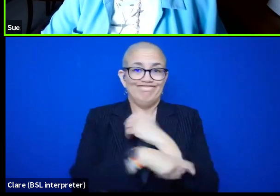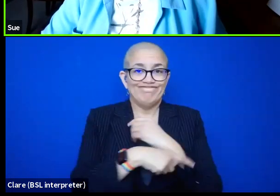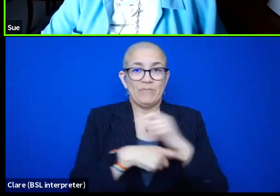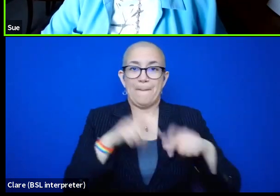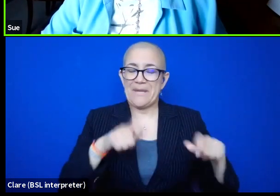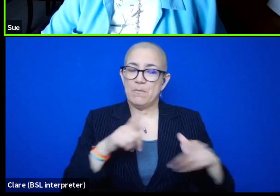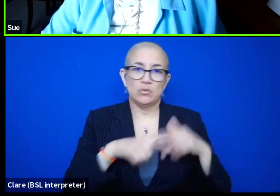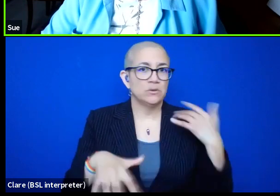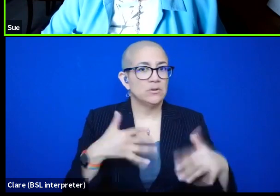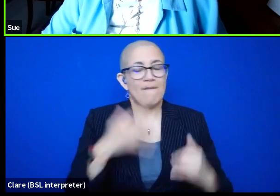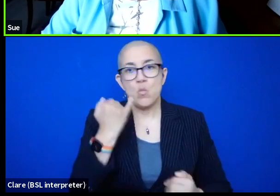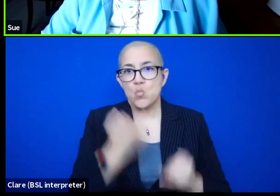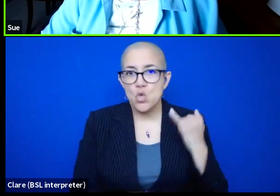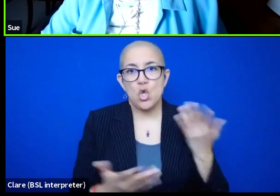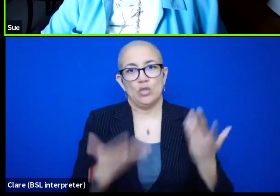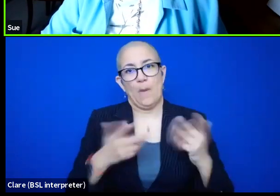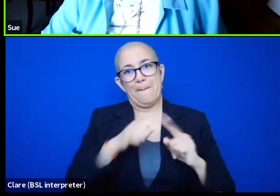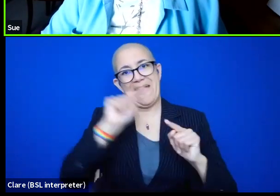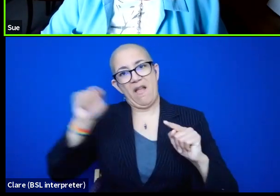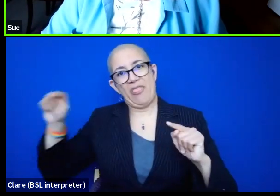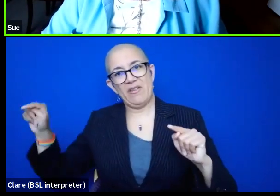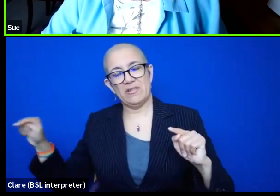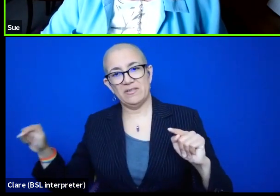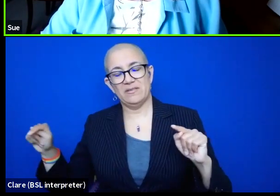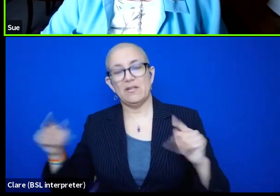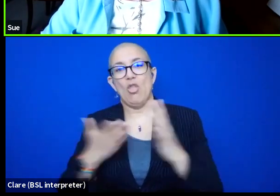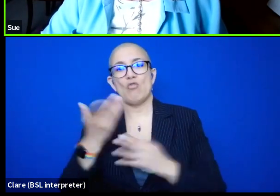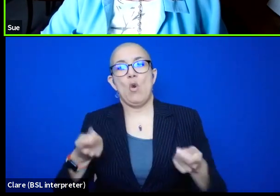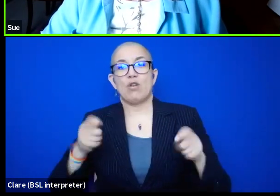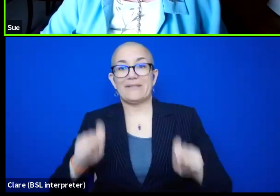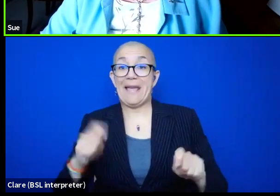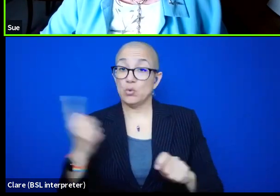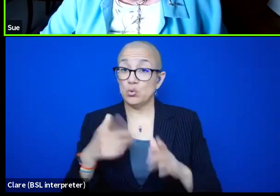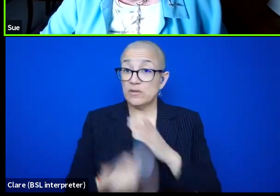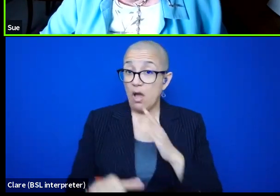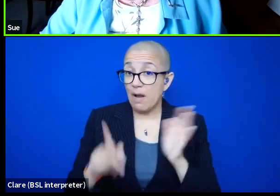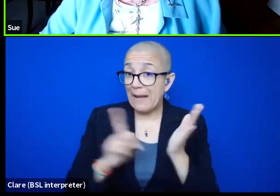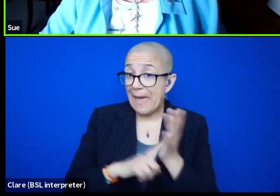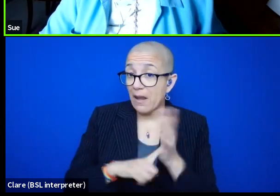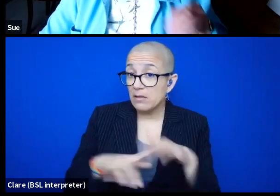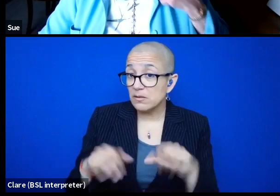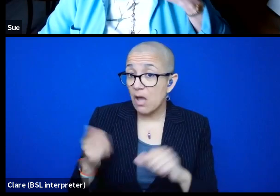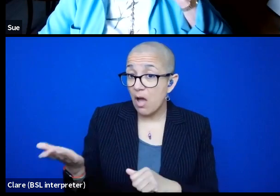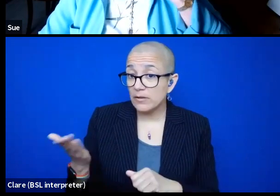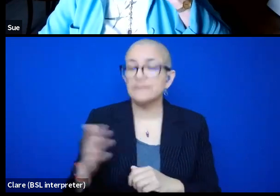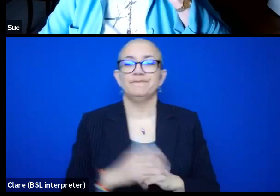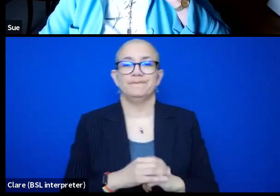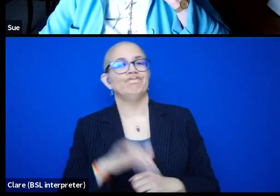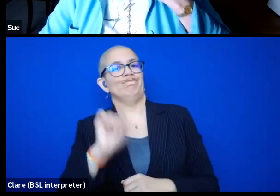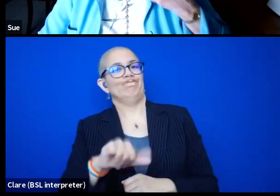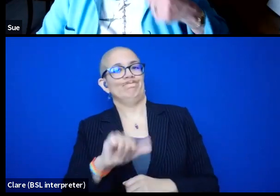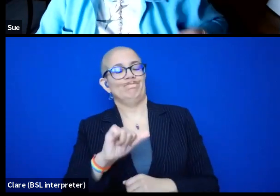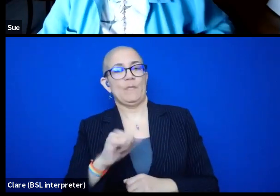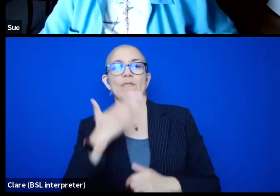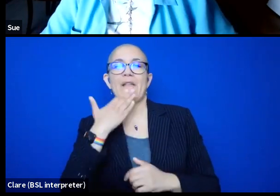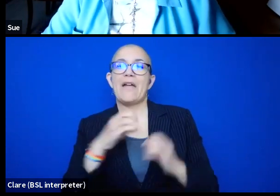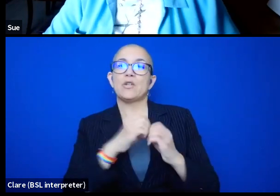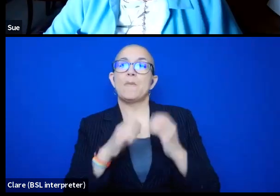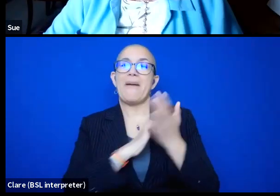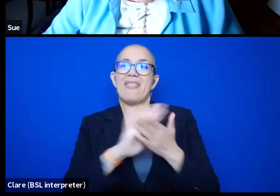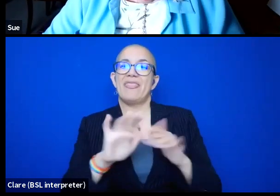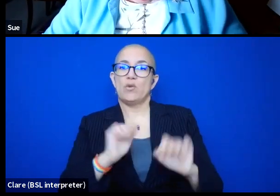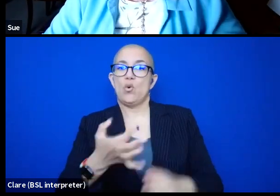others during the lockdown. So who would like to start on that one? Leila, do you want to kick off on that one? I'd love to. Thank you, Beth, for your question. So